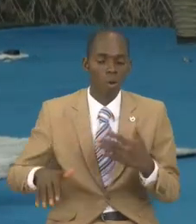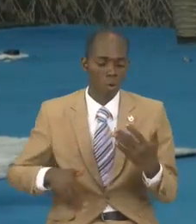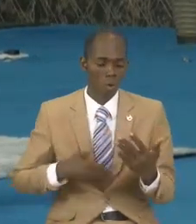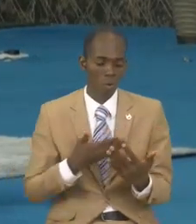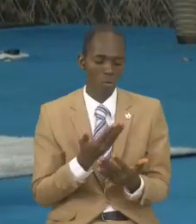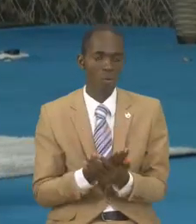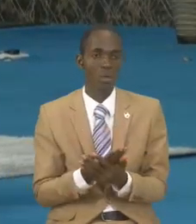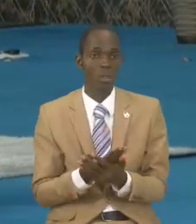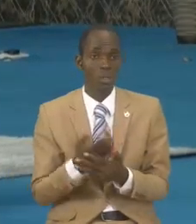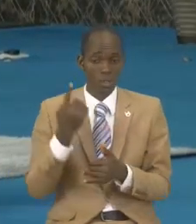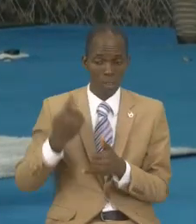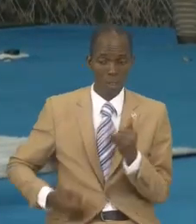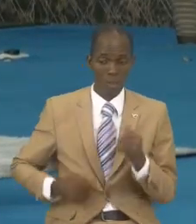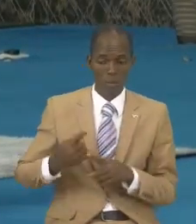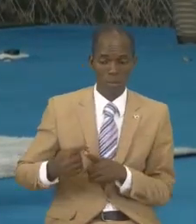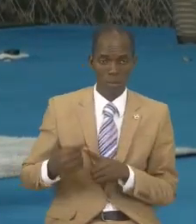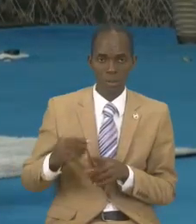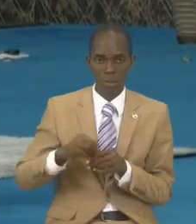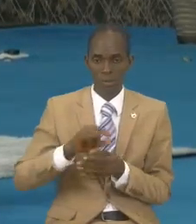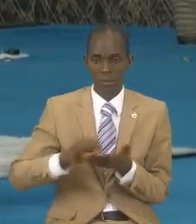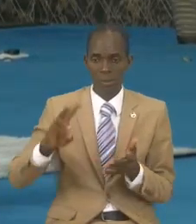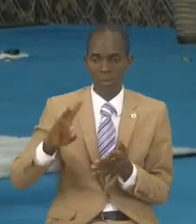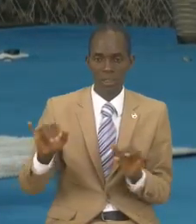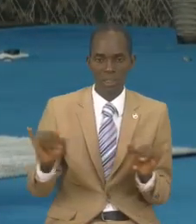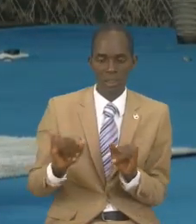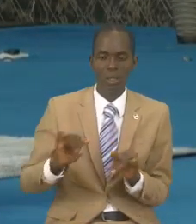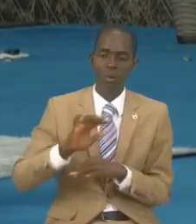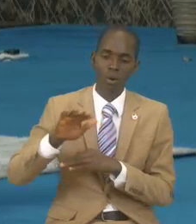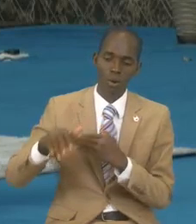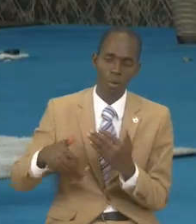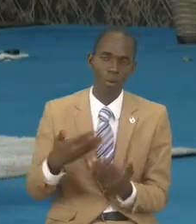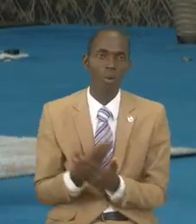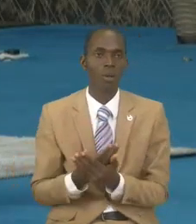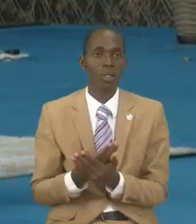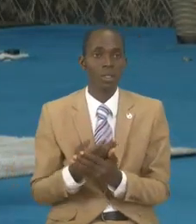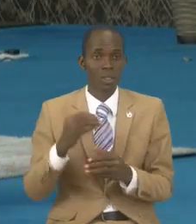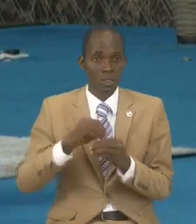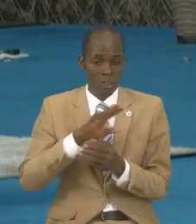last word, all. And then in the middle,